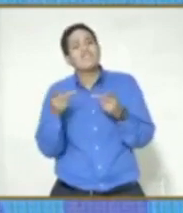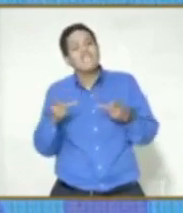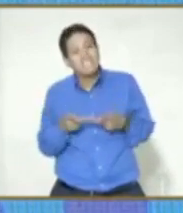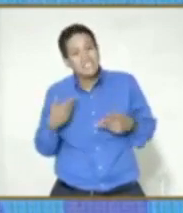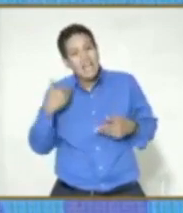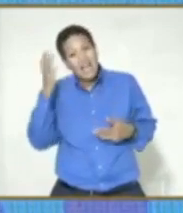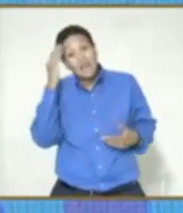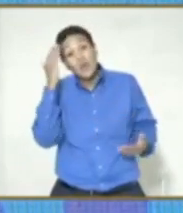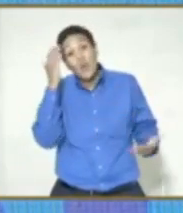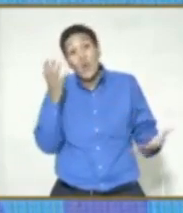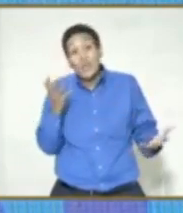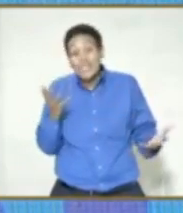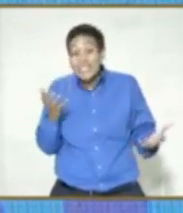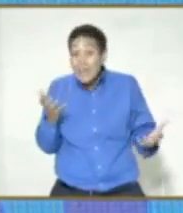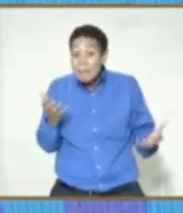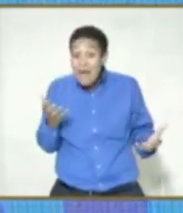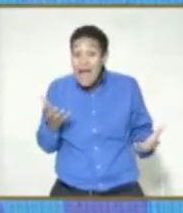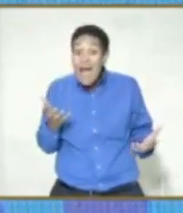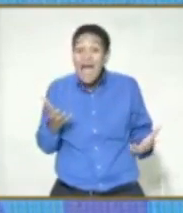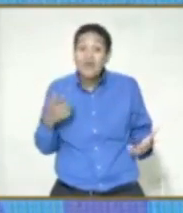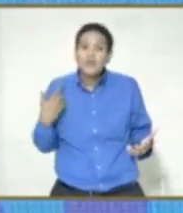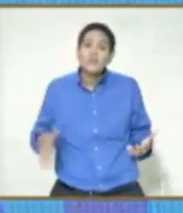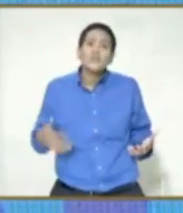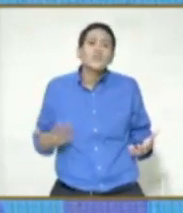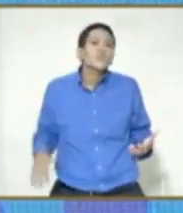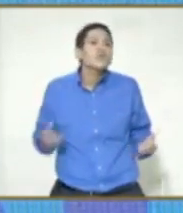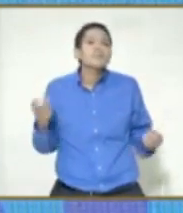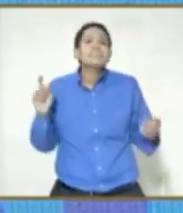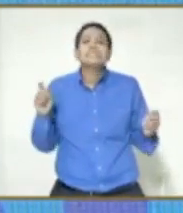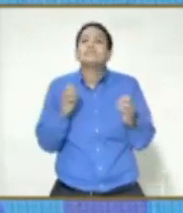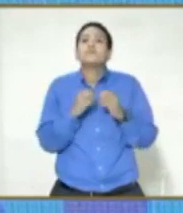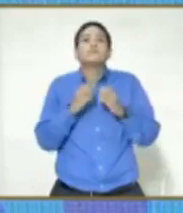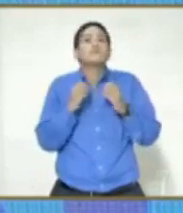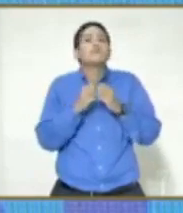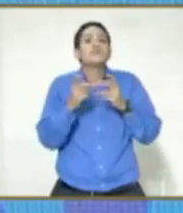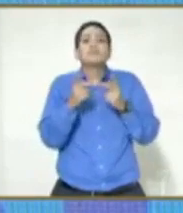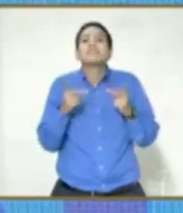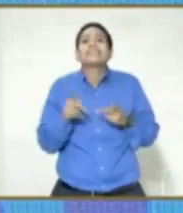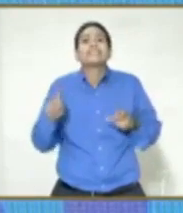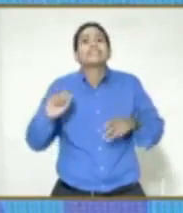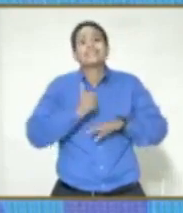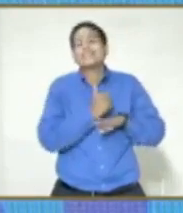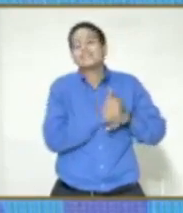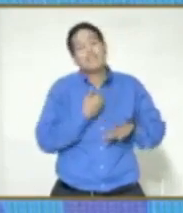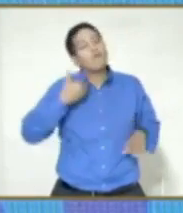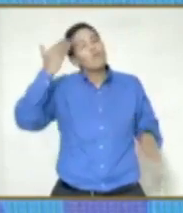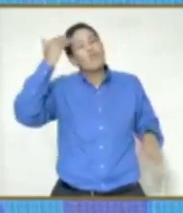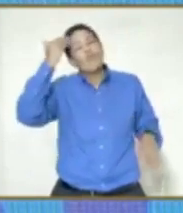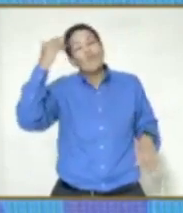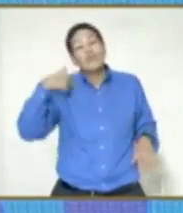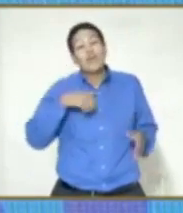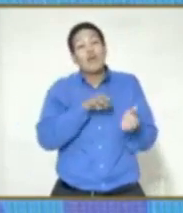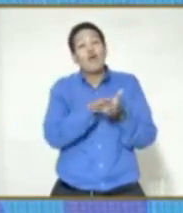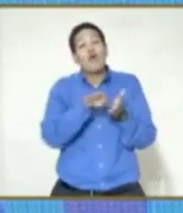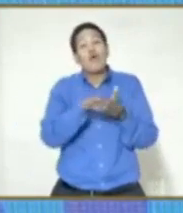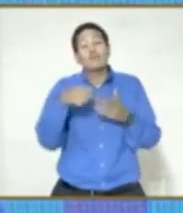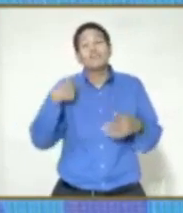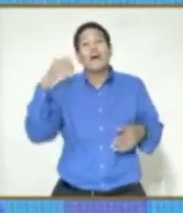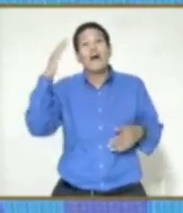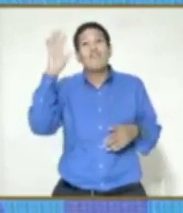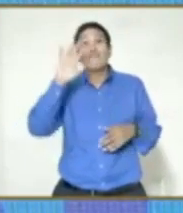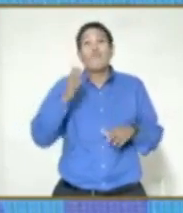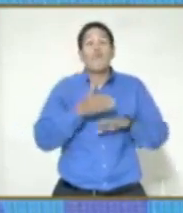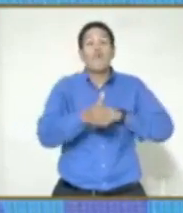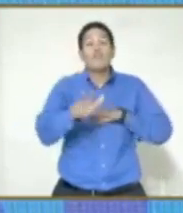the demands out there is great. The last count I got was that there are over some